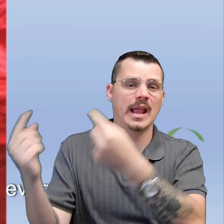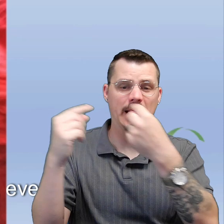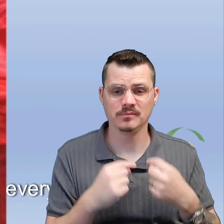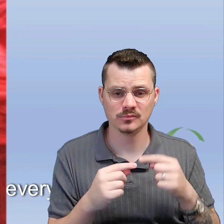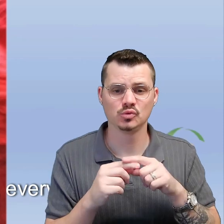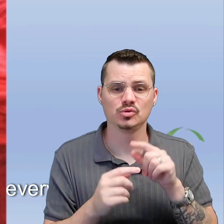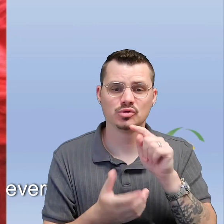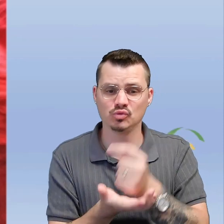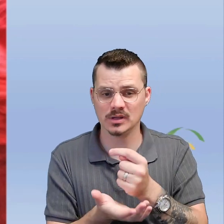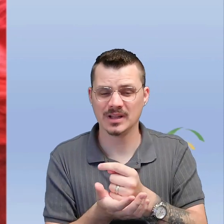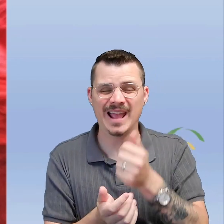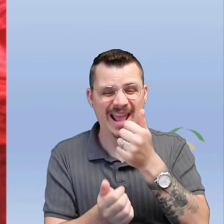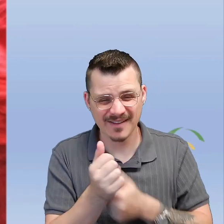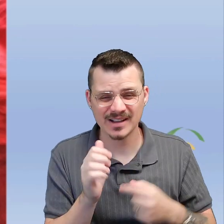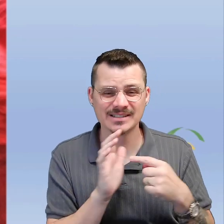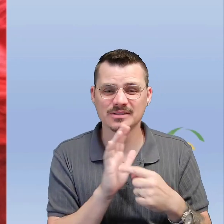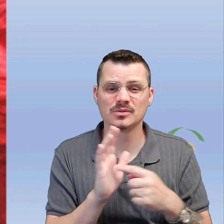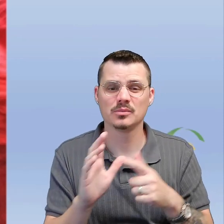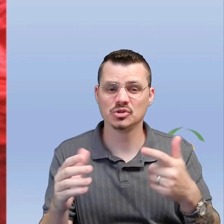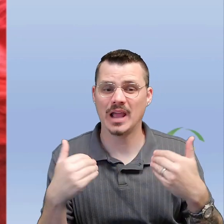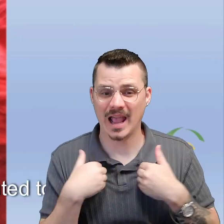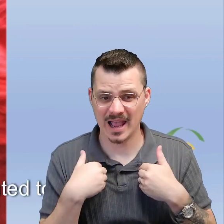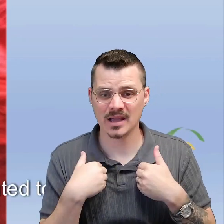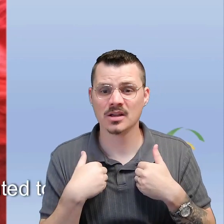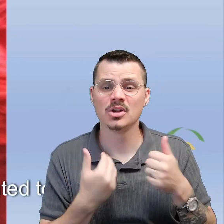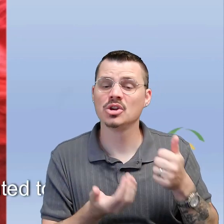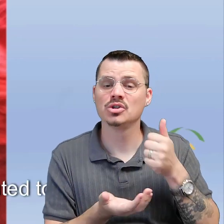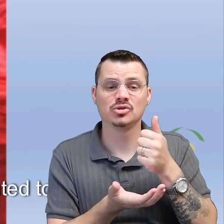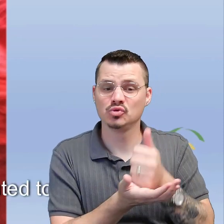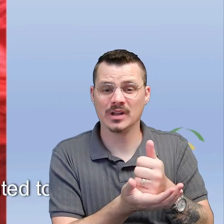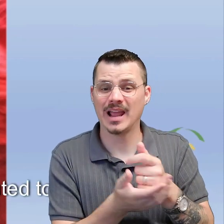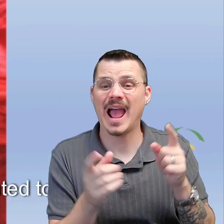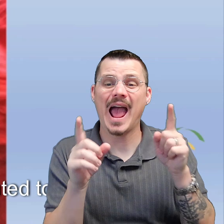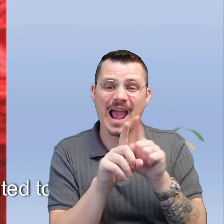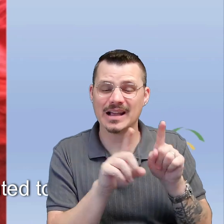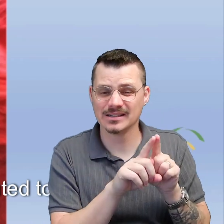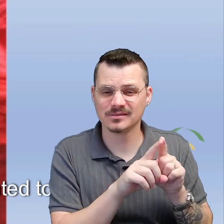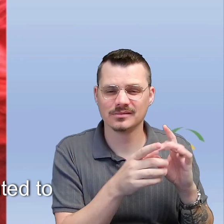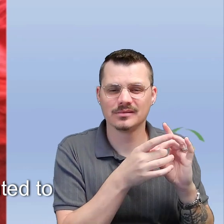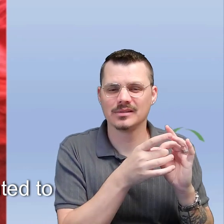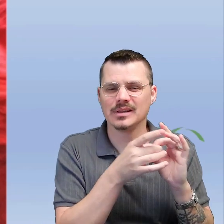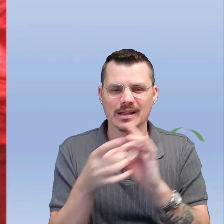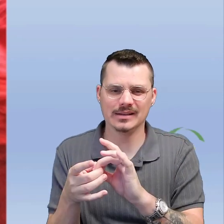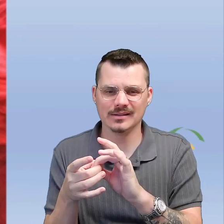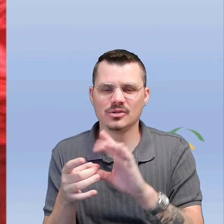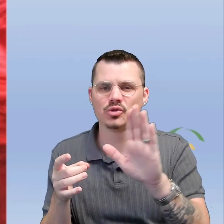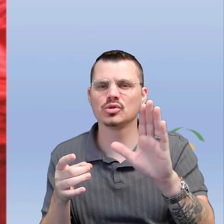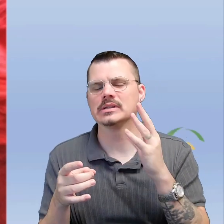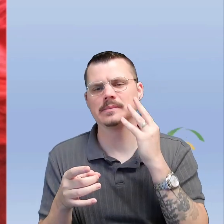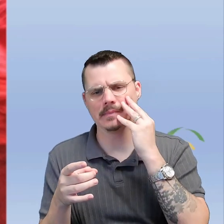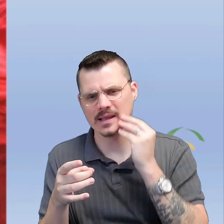be treated, every symptom she had was being treated as though it was related to